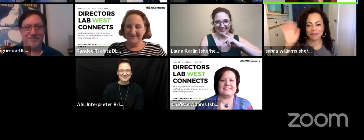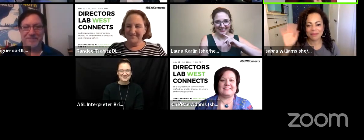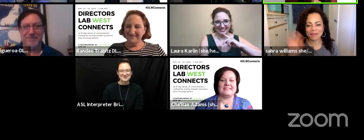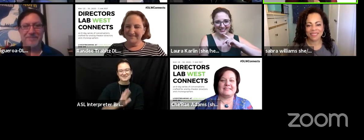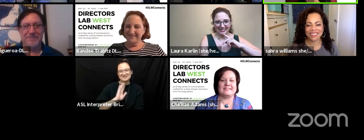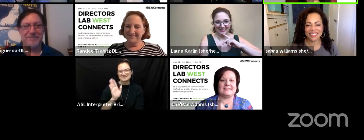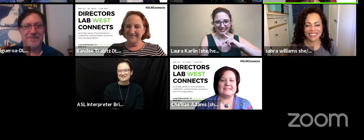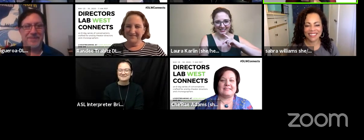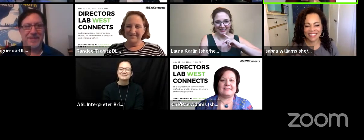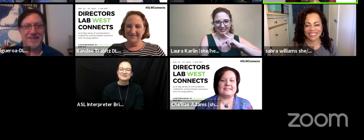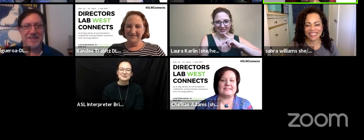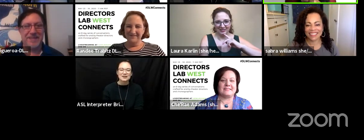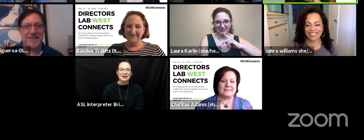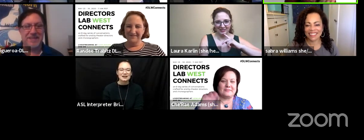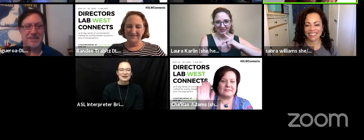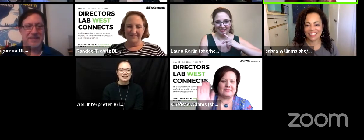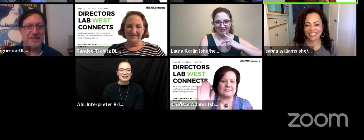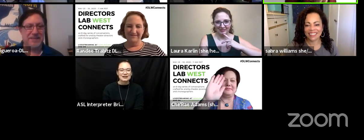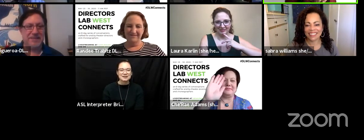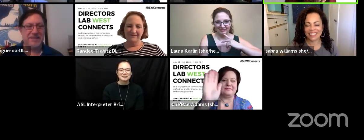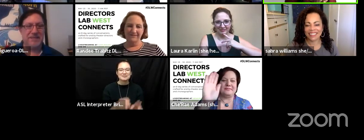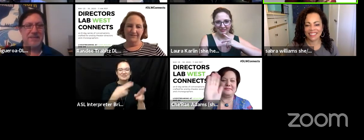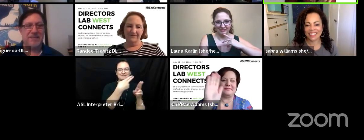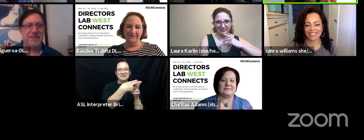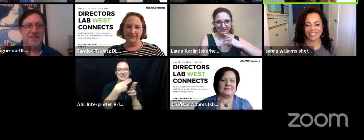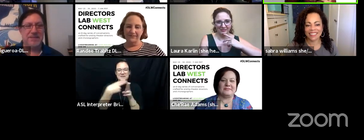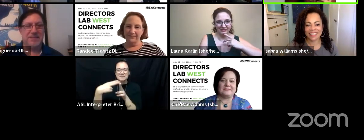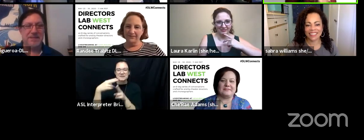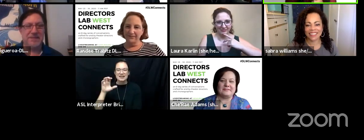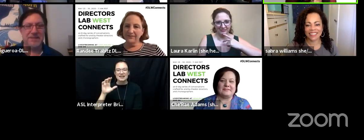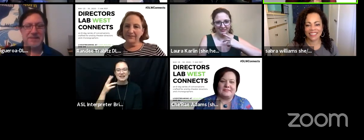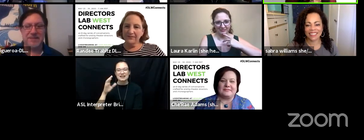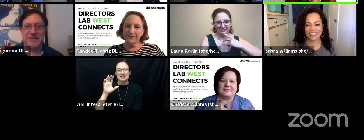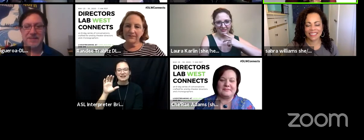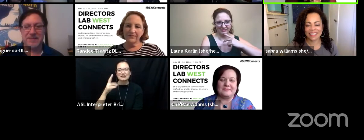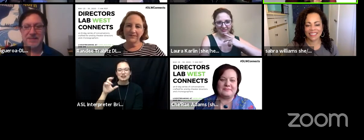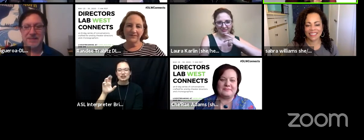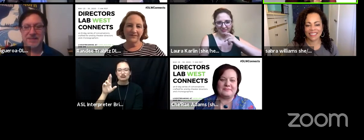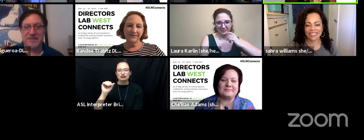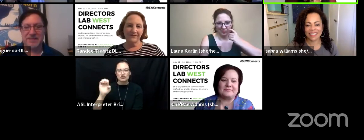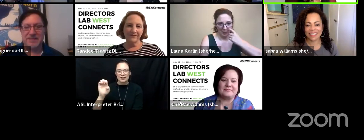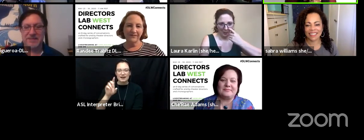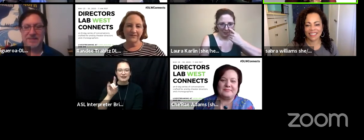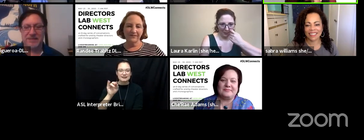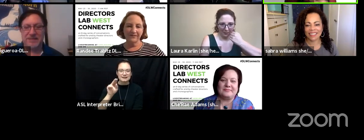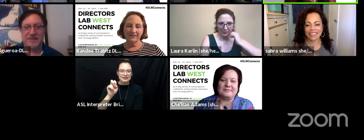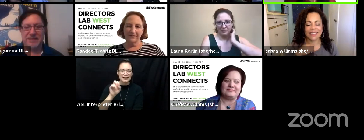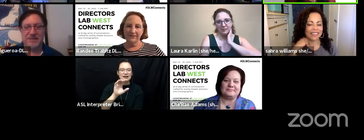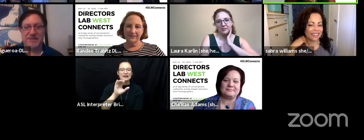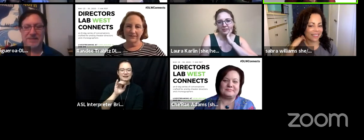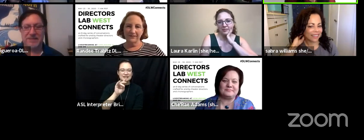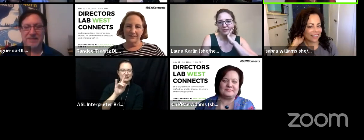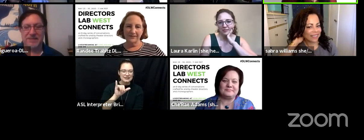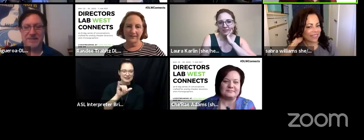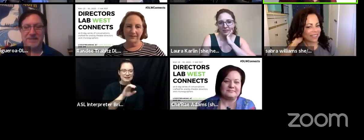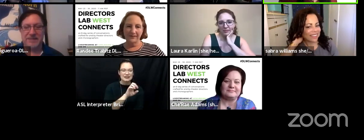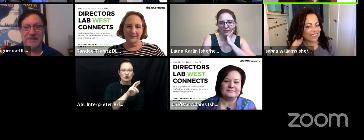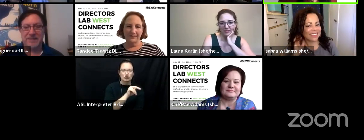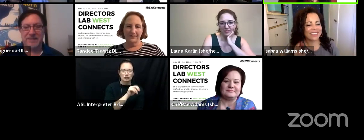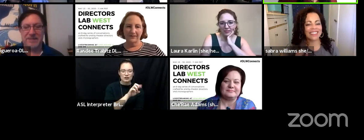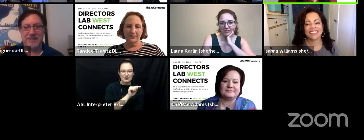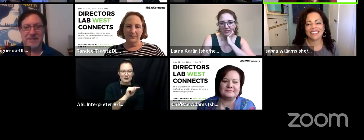My producers are Sheree Adams, Douglas Clayton, Ernest Figueroa, Martin Jago, Cindy Marie Jenkins, Randee Trabitz,